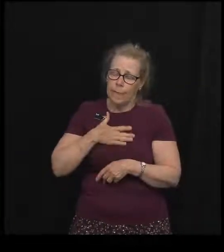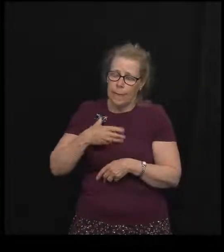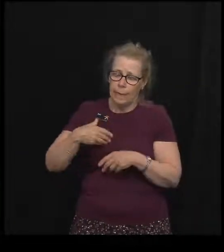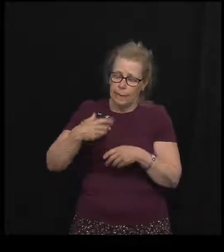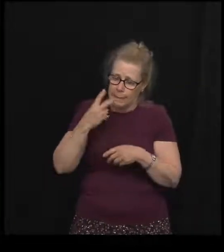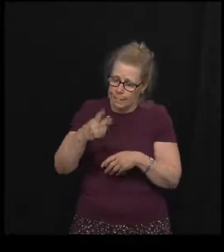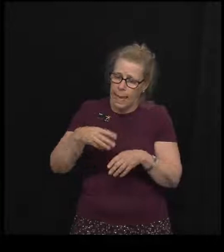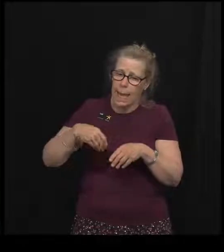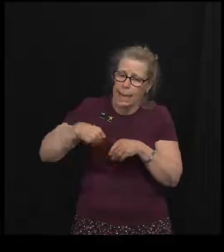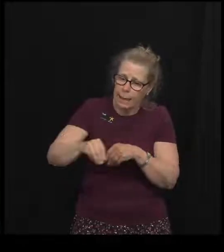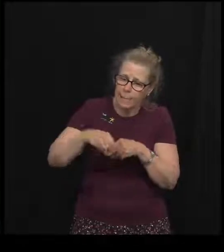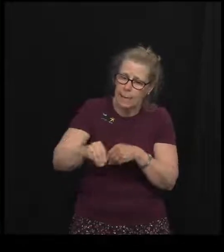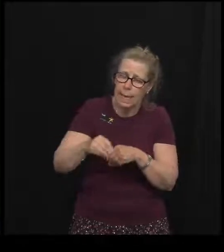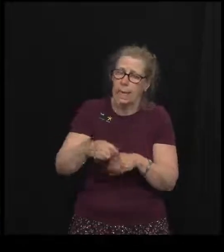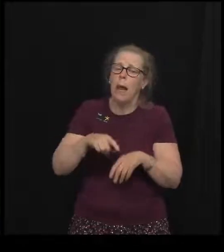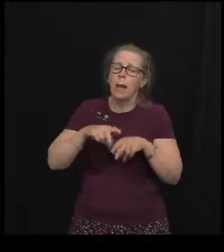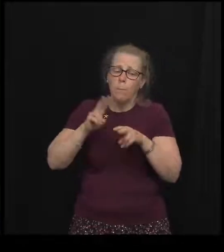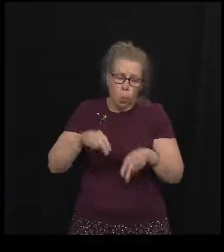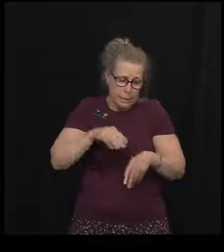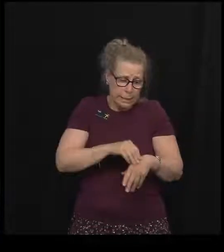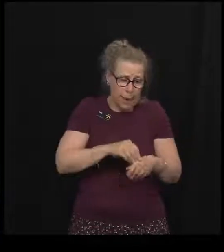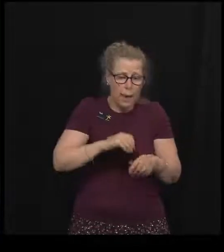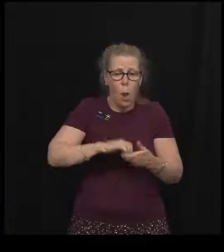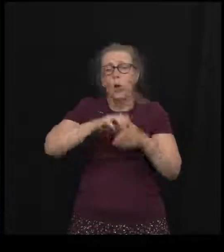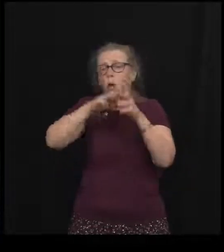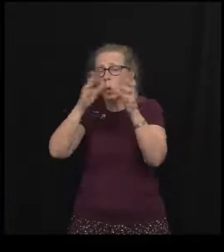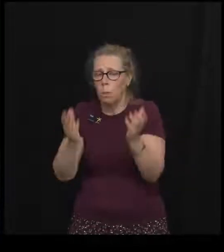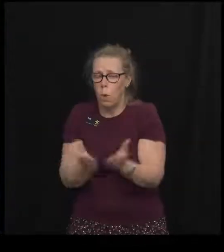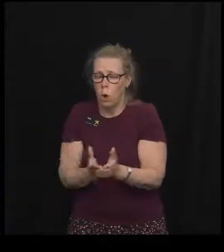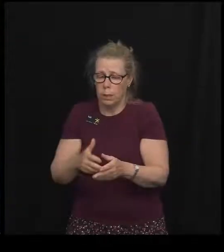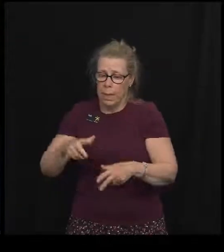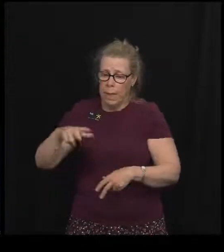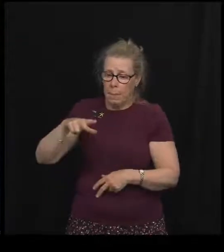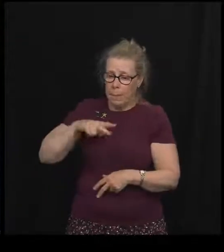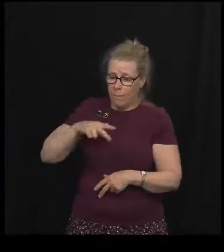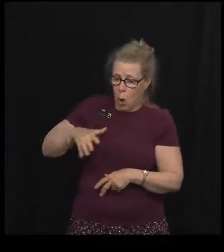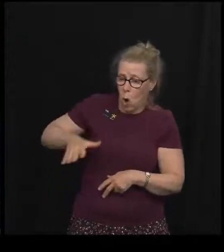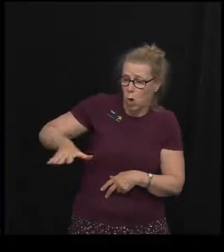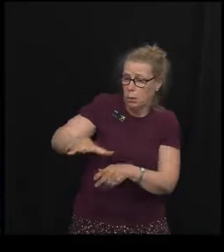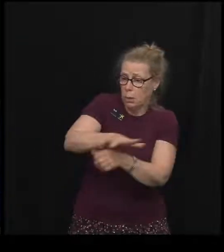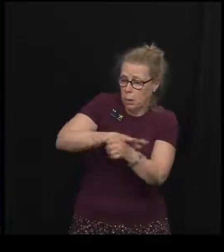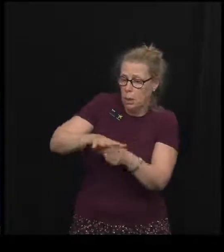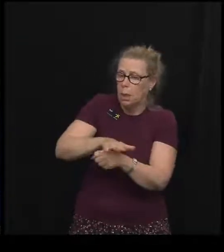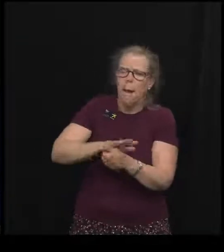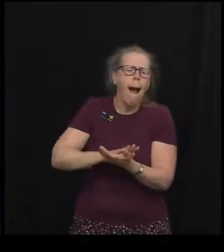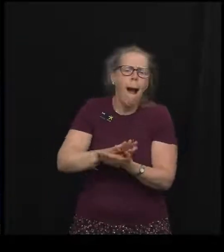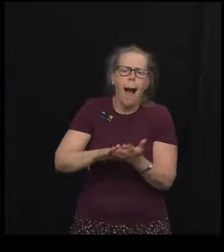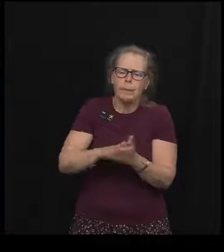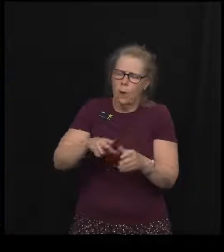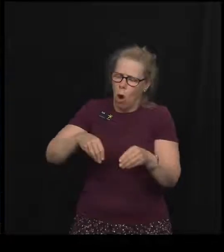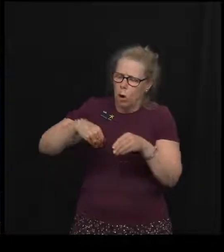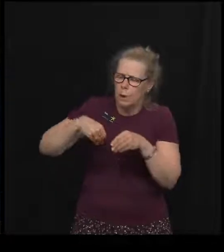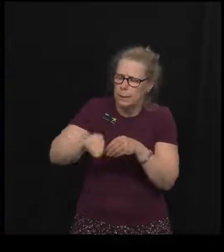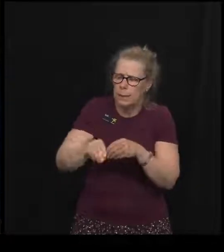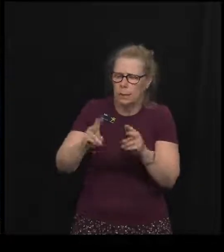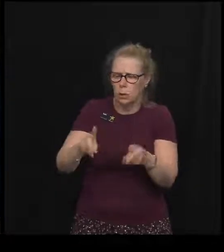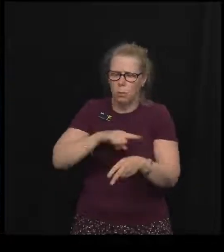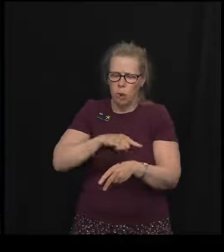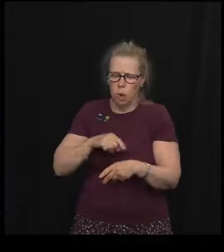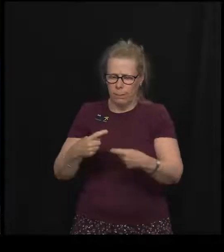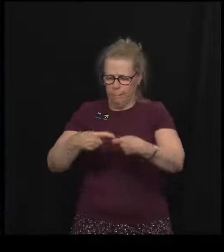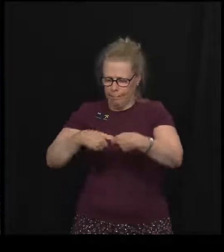and globally. And I think we have also, this year, the private sector have never invested so much in UNICEF. It would